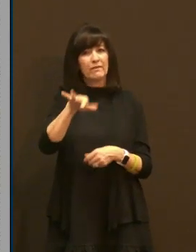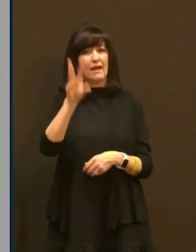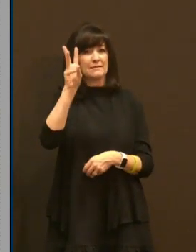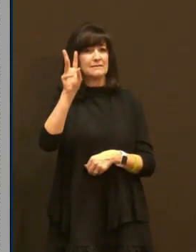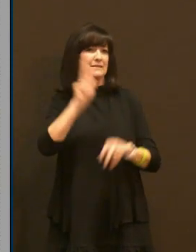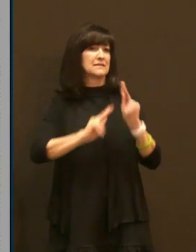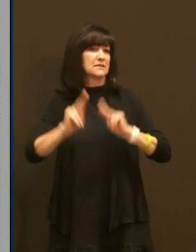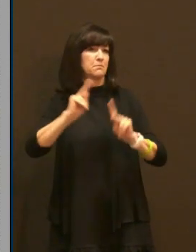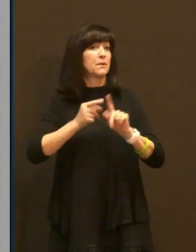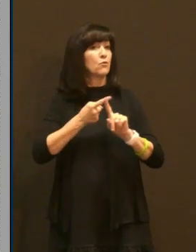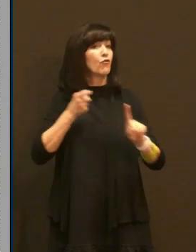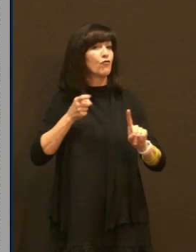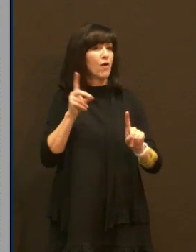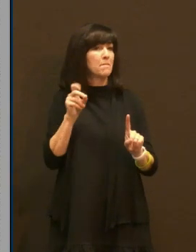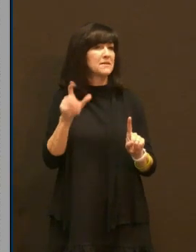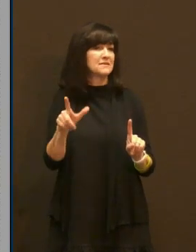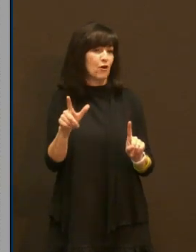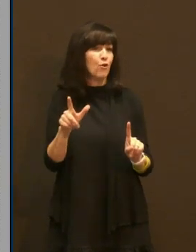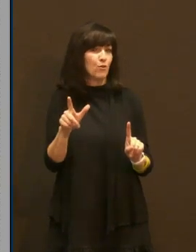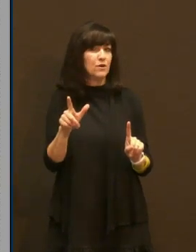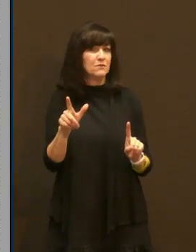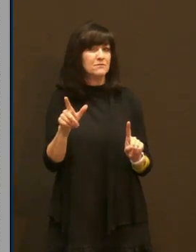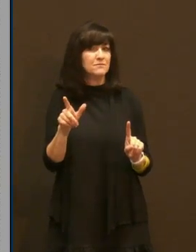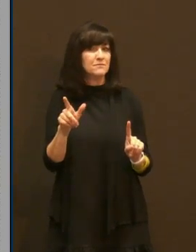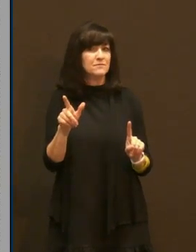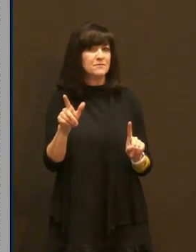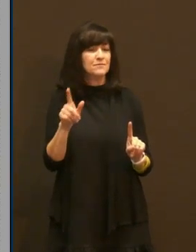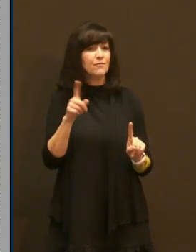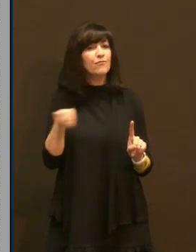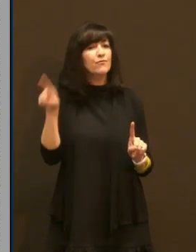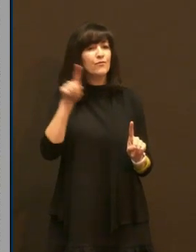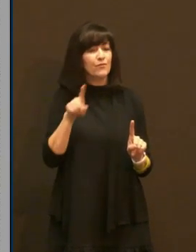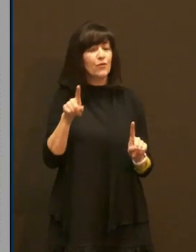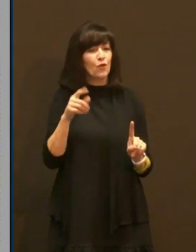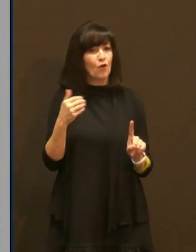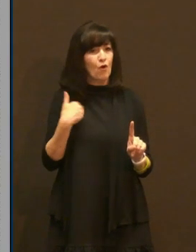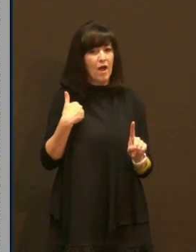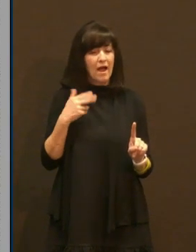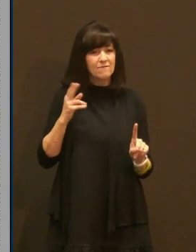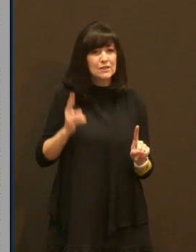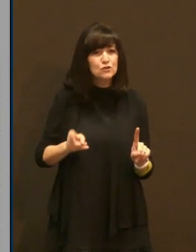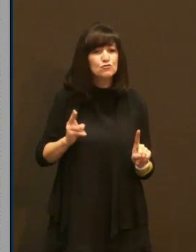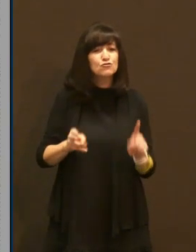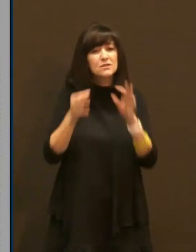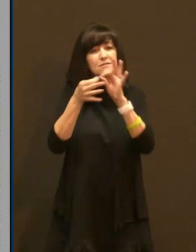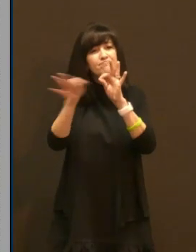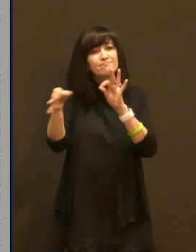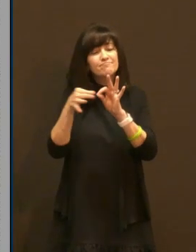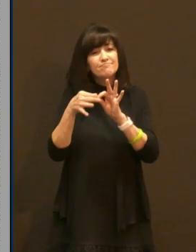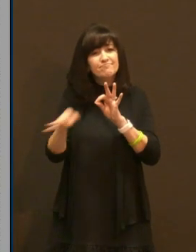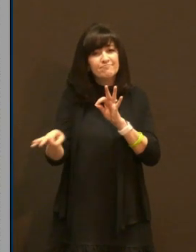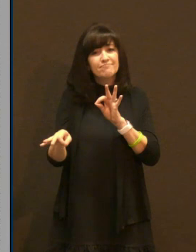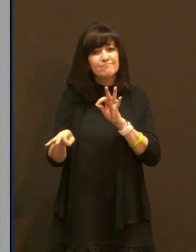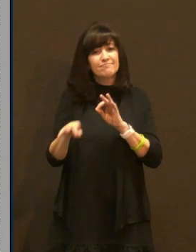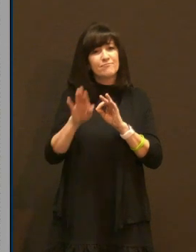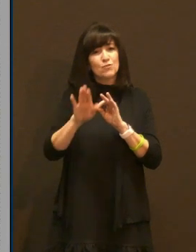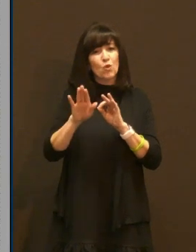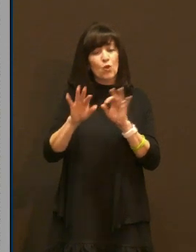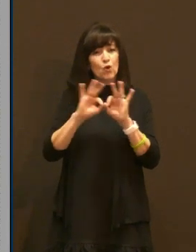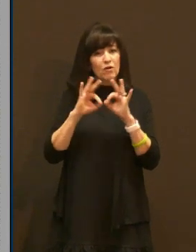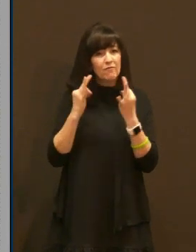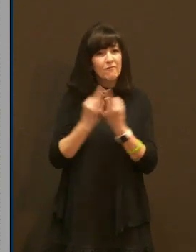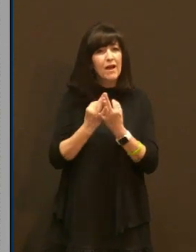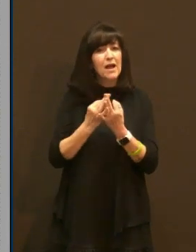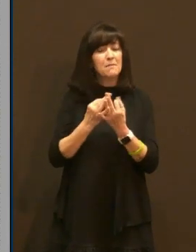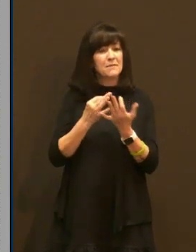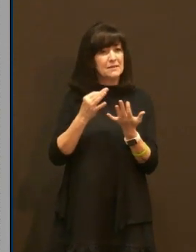Delawareans, each with a history, each with a biography, each with family members and friends,